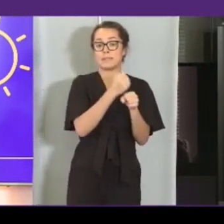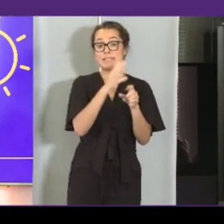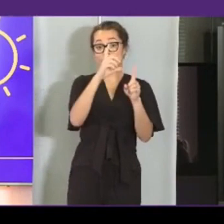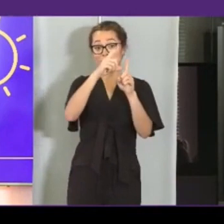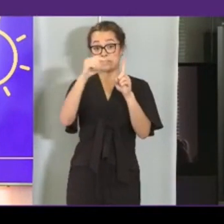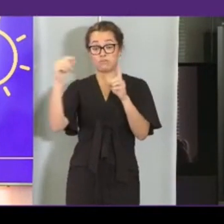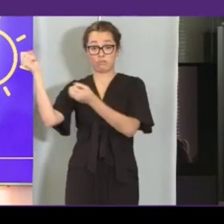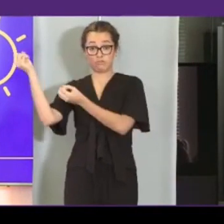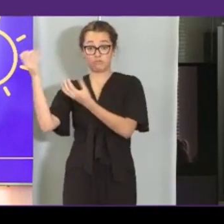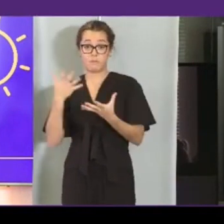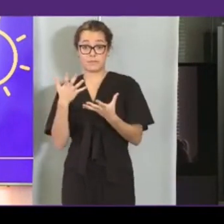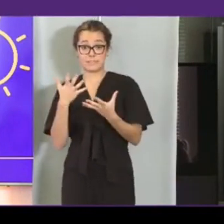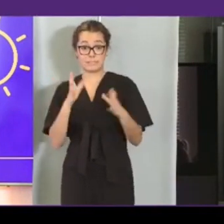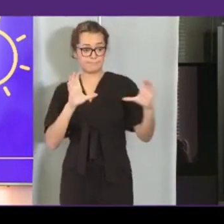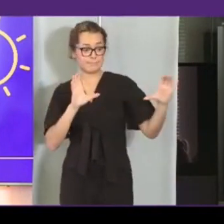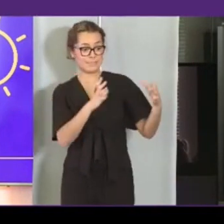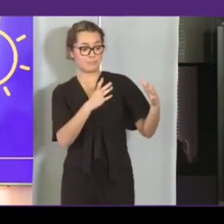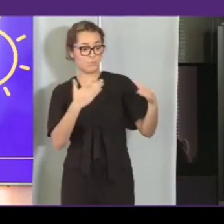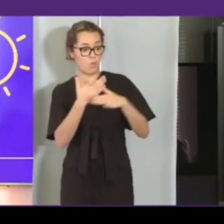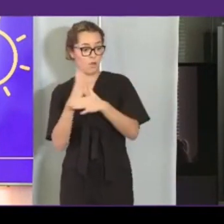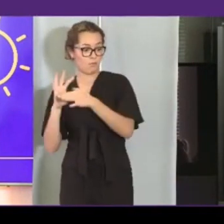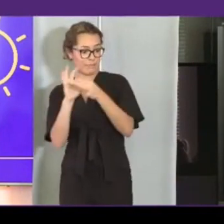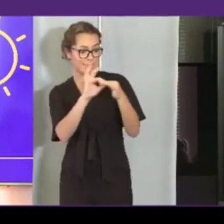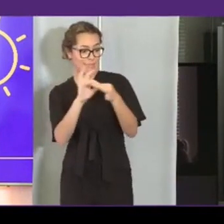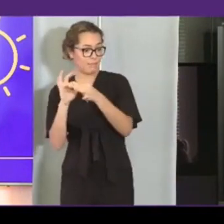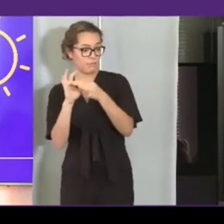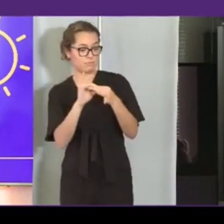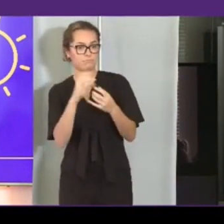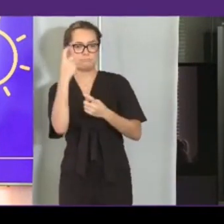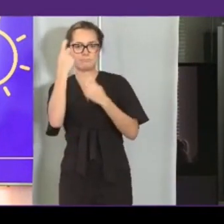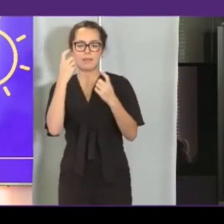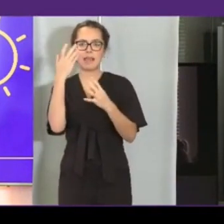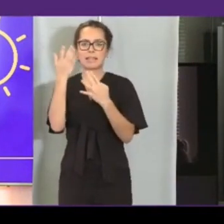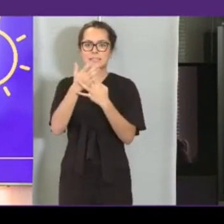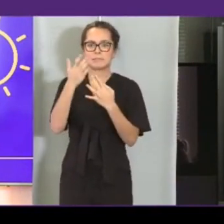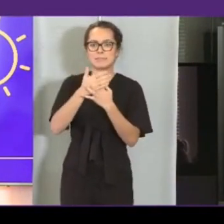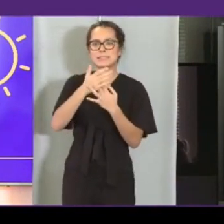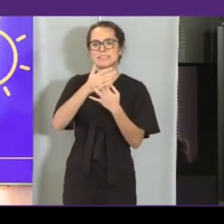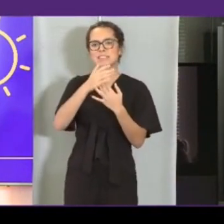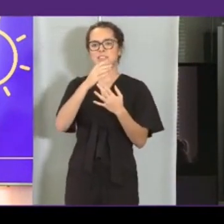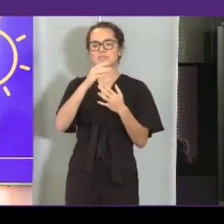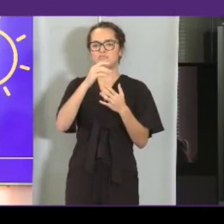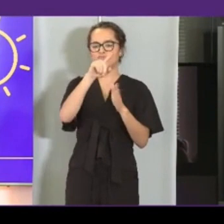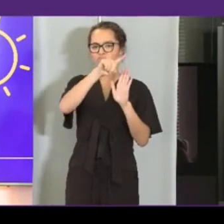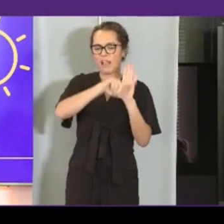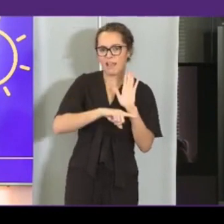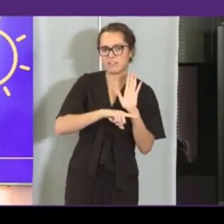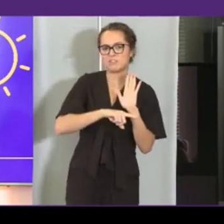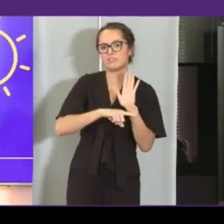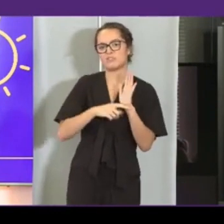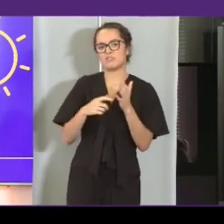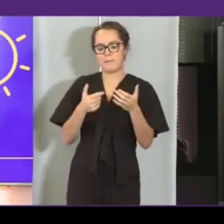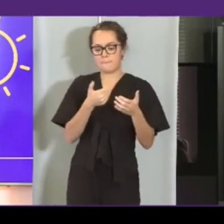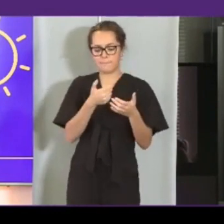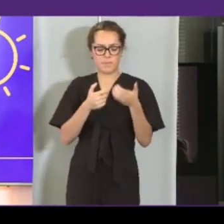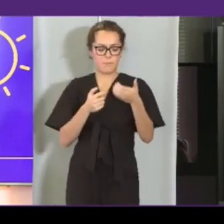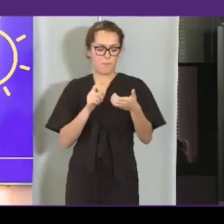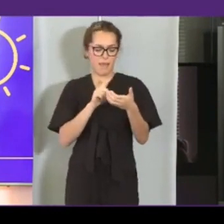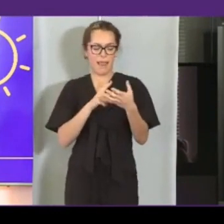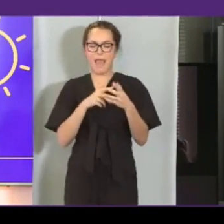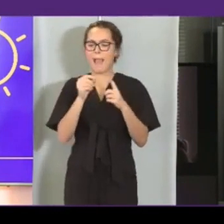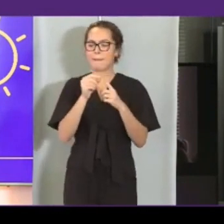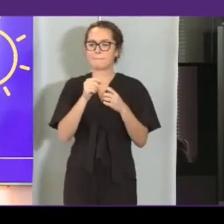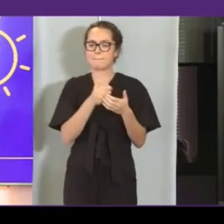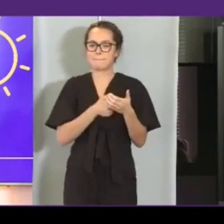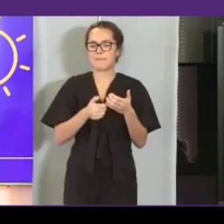working with a team to implement the accessibility regulations for public sector websites and mobile applications. And then last year I